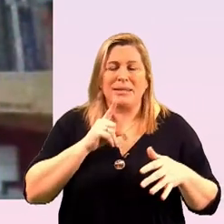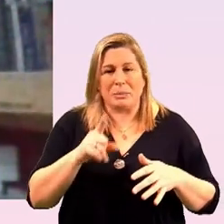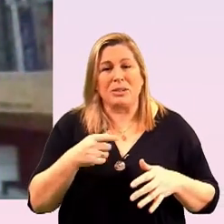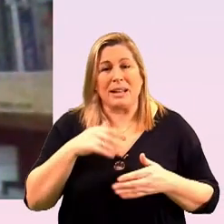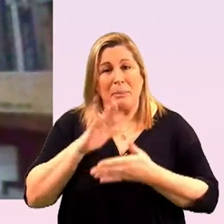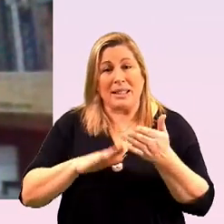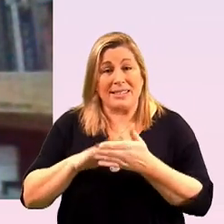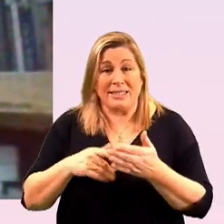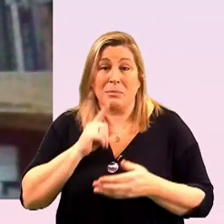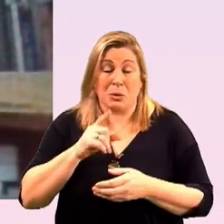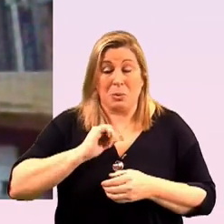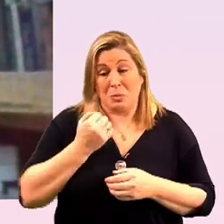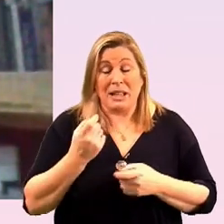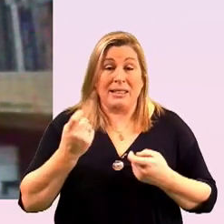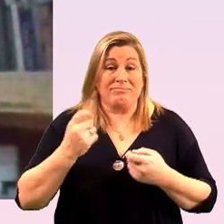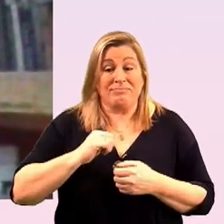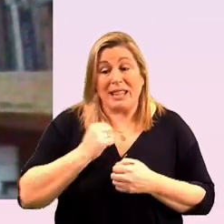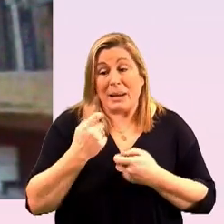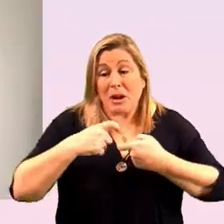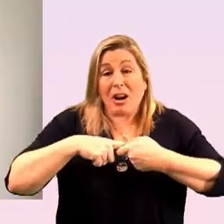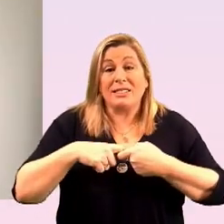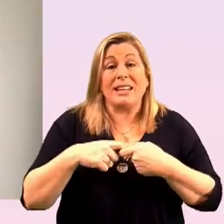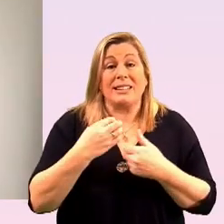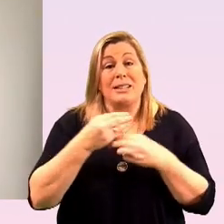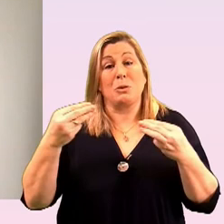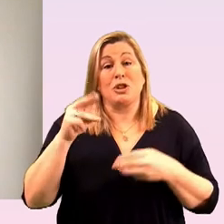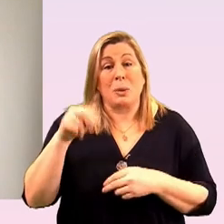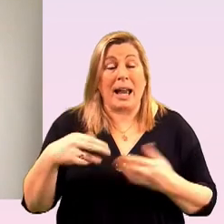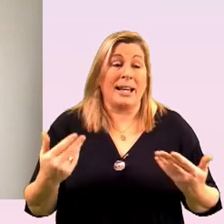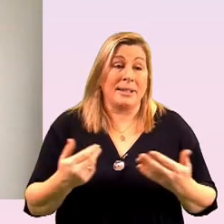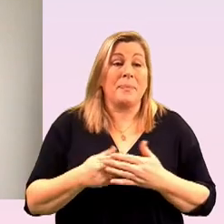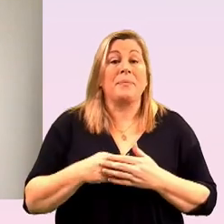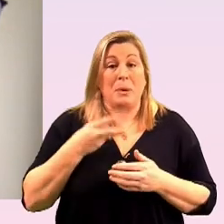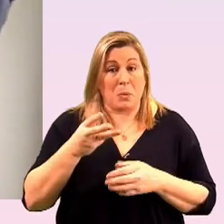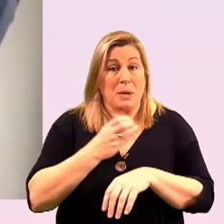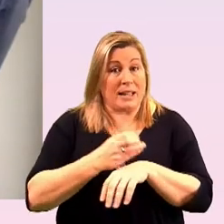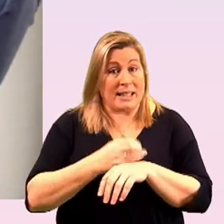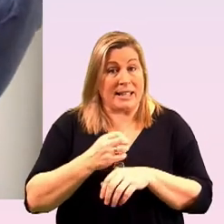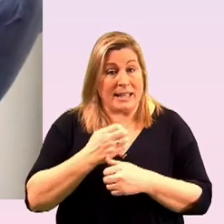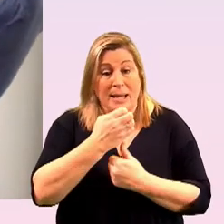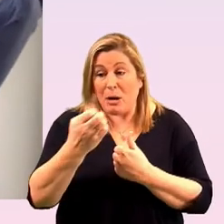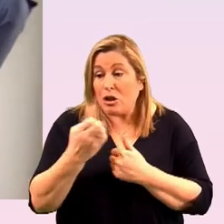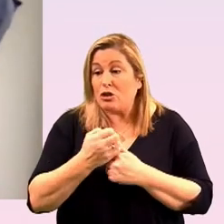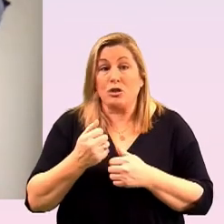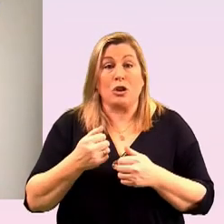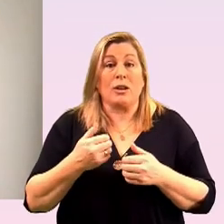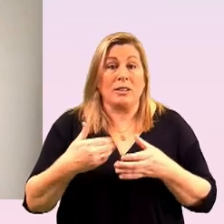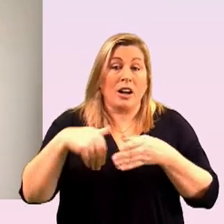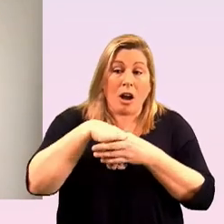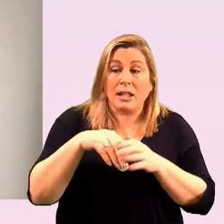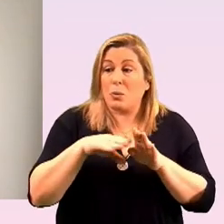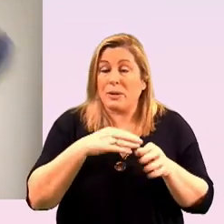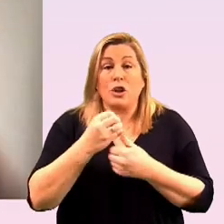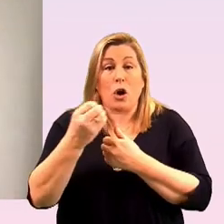keep in touch with one another as best we can, and encourage one another as best we can, and we keep one another in touch with the other supports outside of here, like the Belong